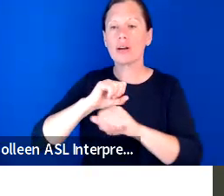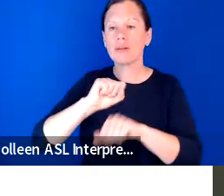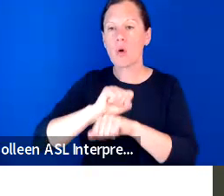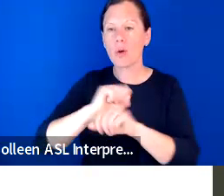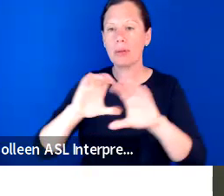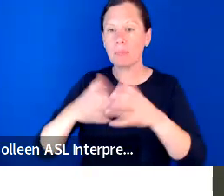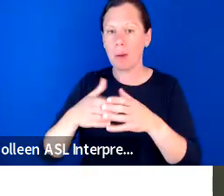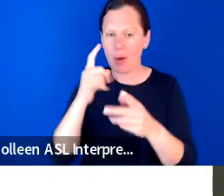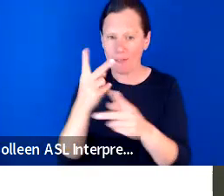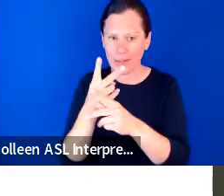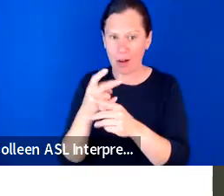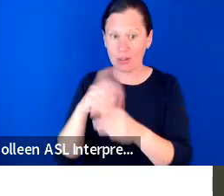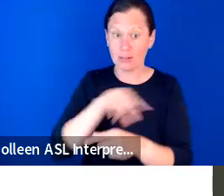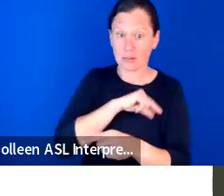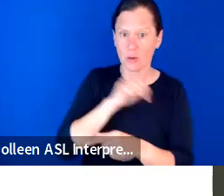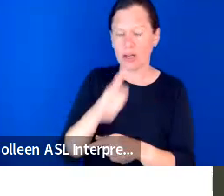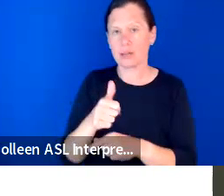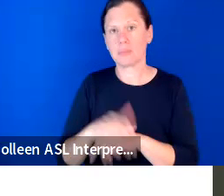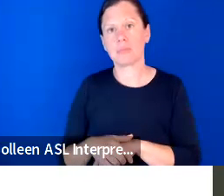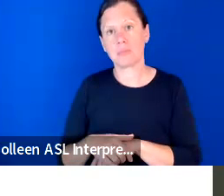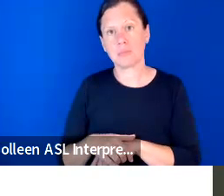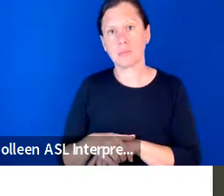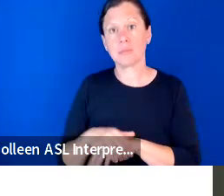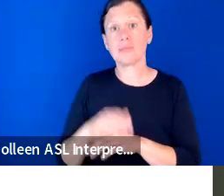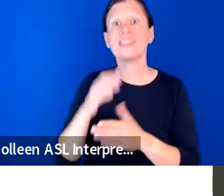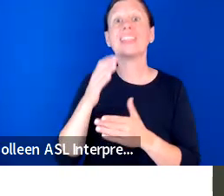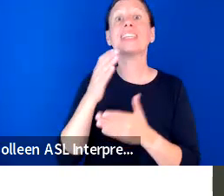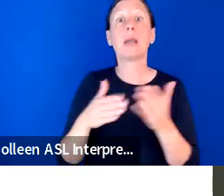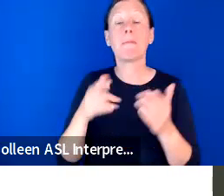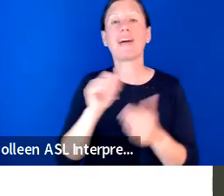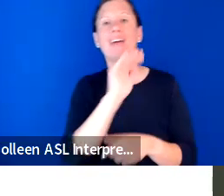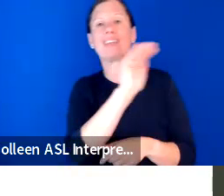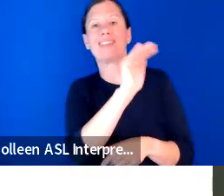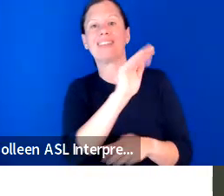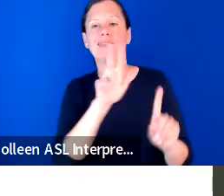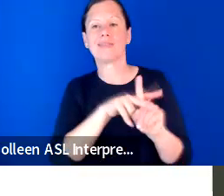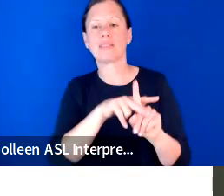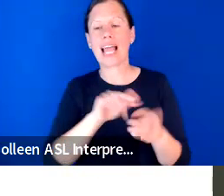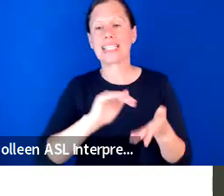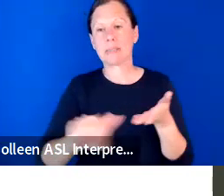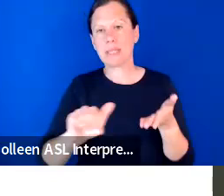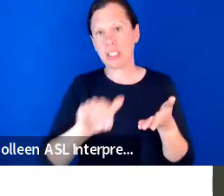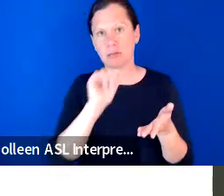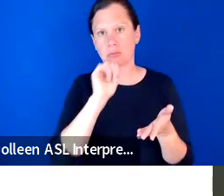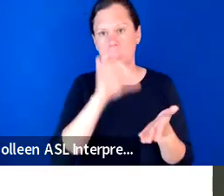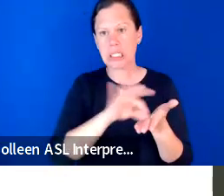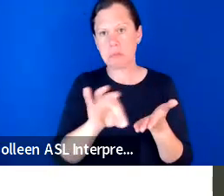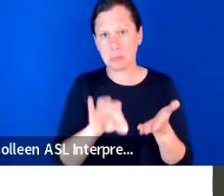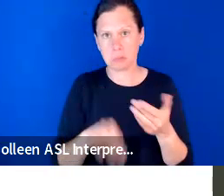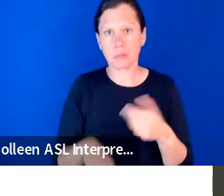Some workers can apply for an optional exemption based on meeting certain conditions. So this includes workers who live out of